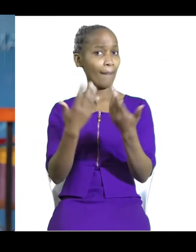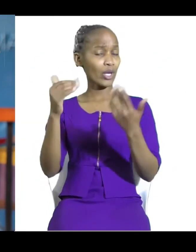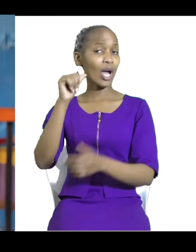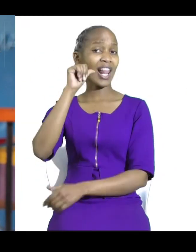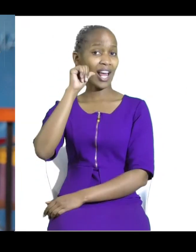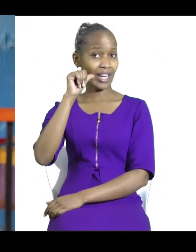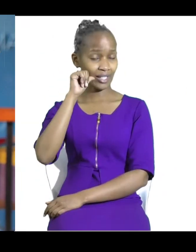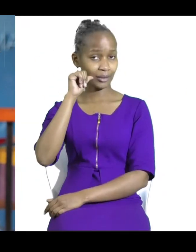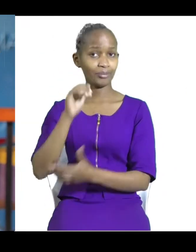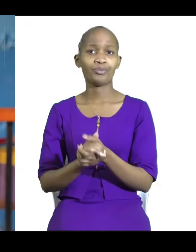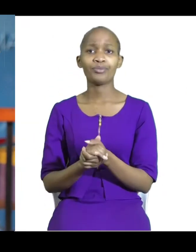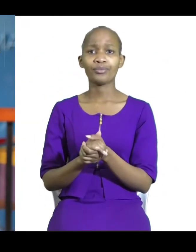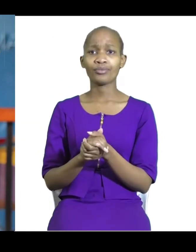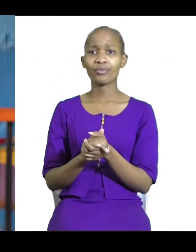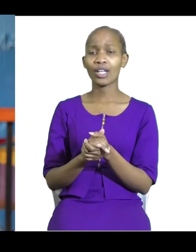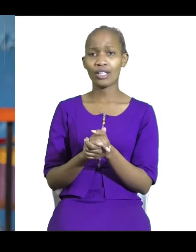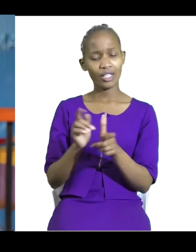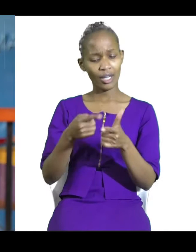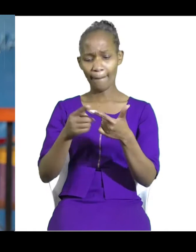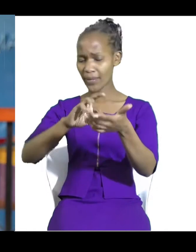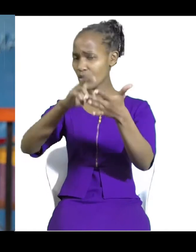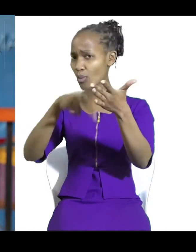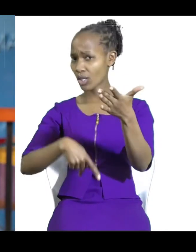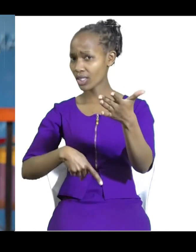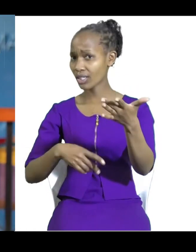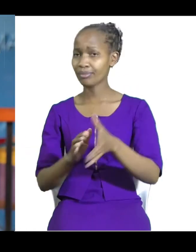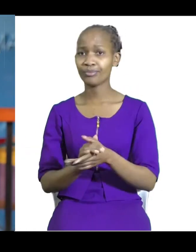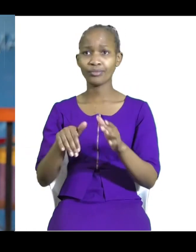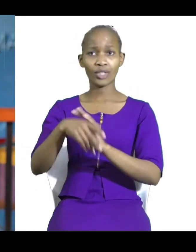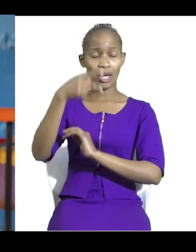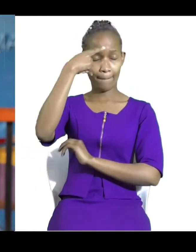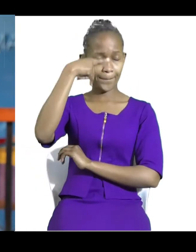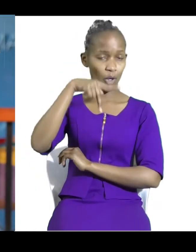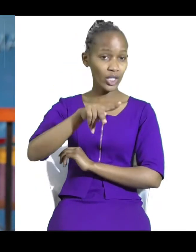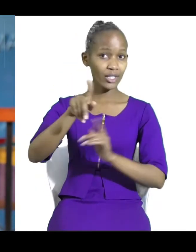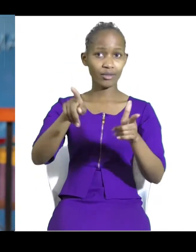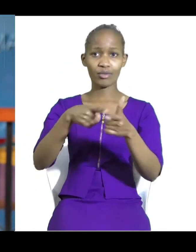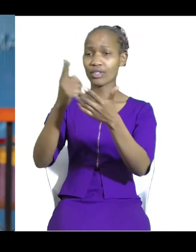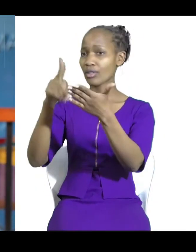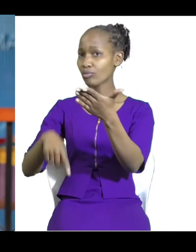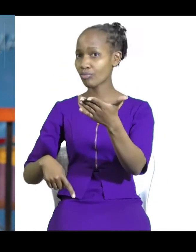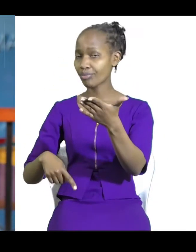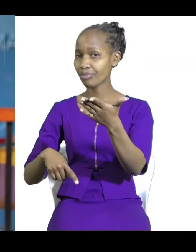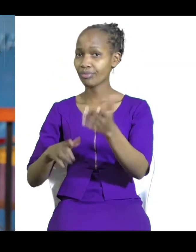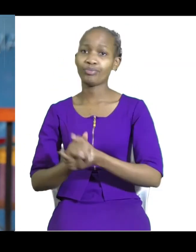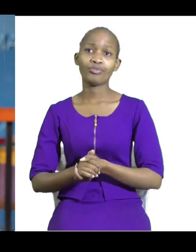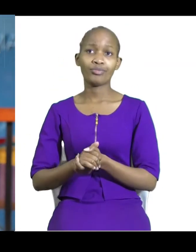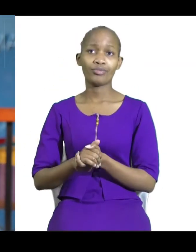happened in London. So that means that in terms of policy and in terms